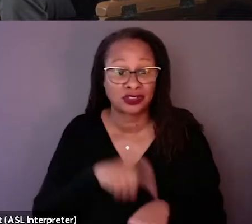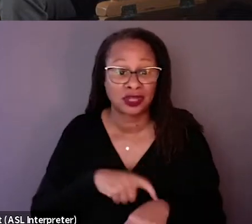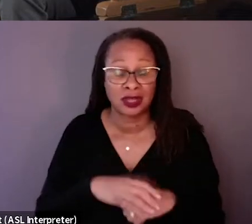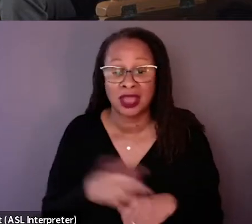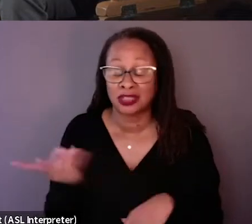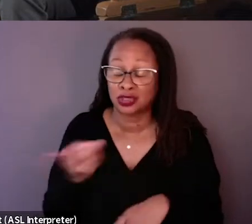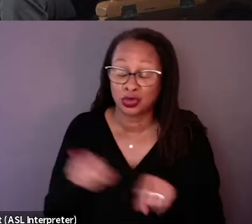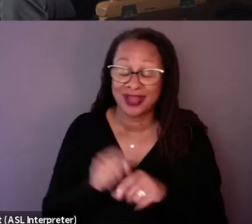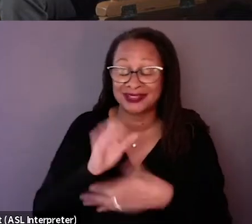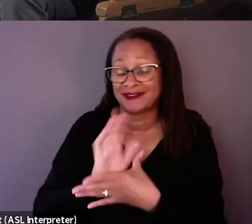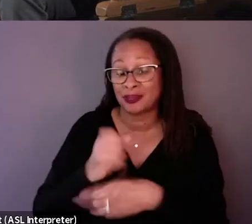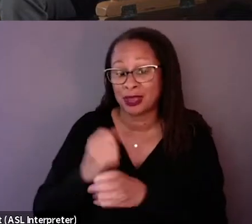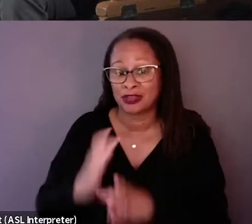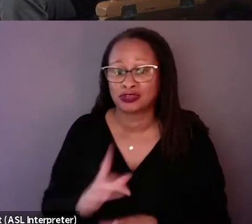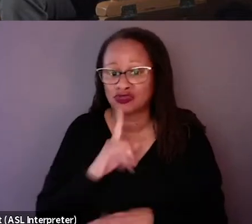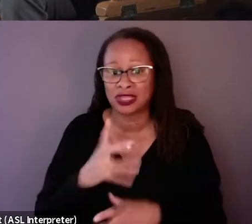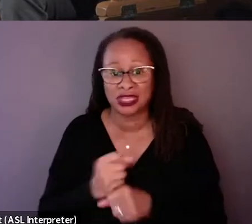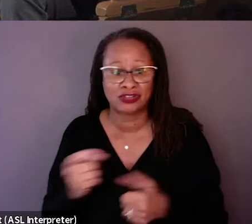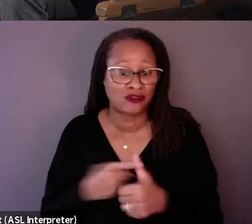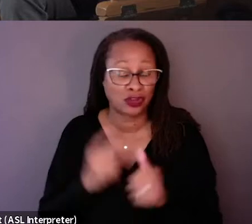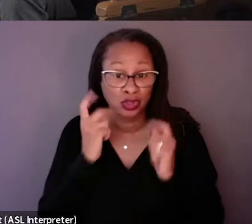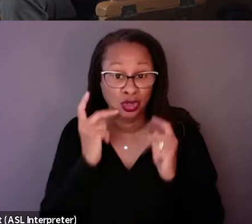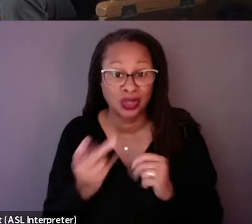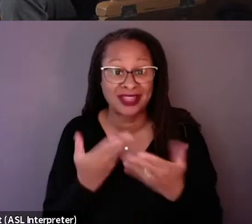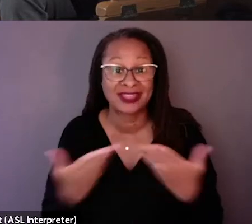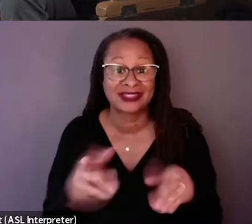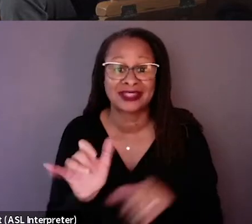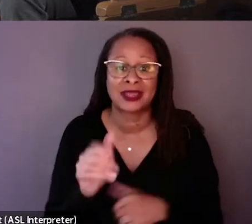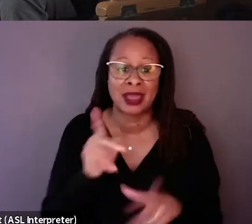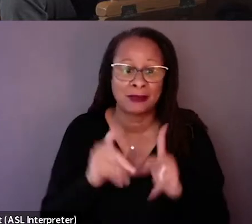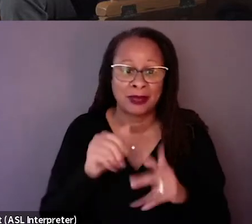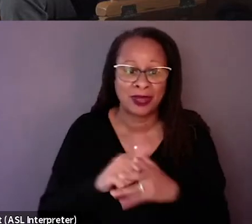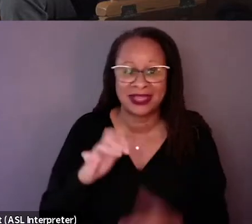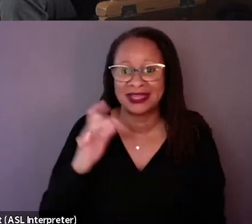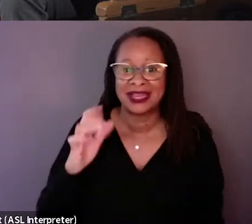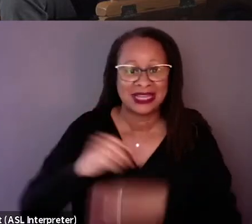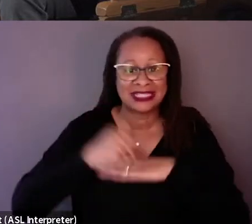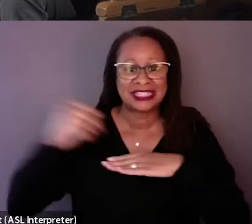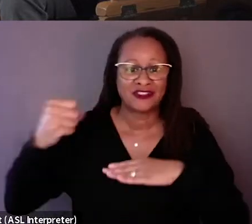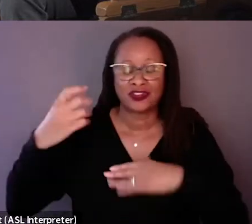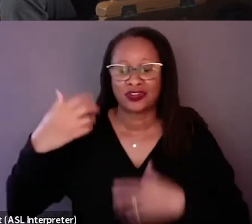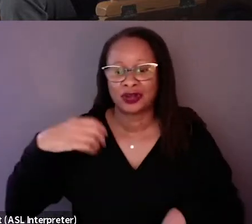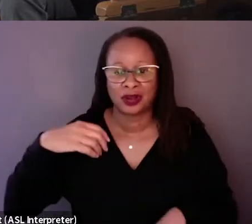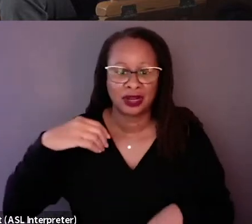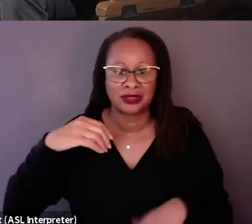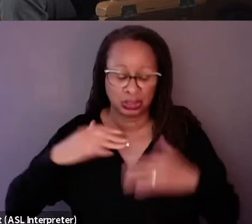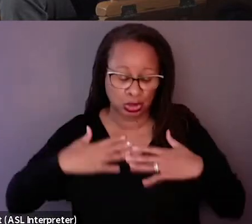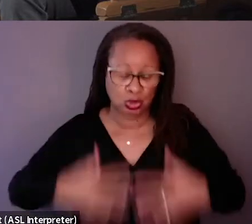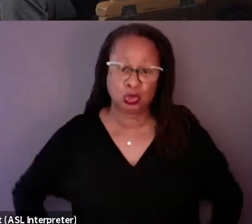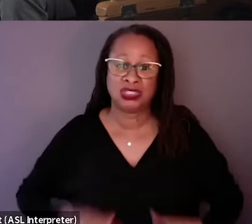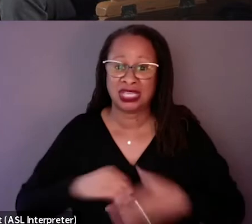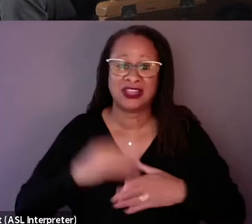as filmmakers really getting your first glimpses at stuff like people in silver suits in front of a wall of flames, or